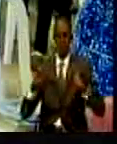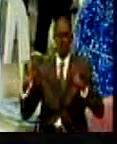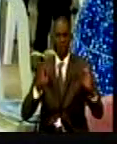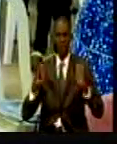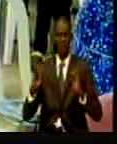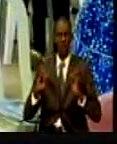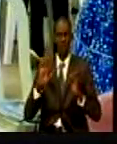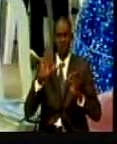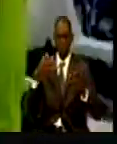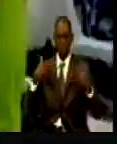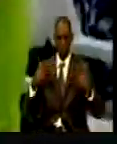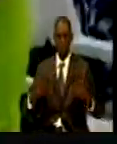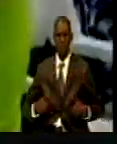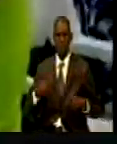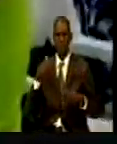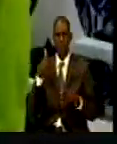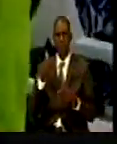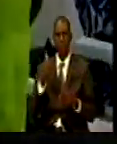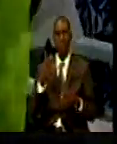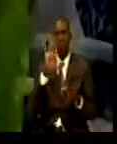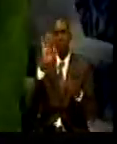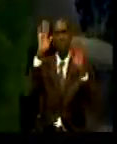Your miracle is ready with you